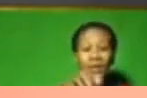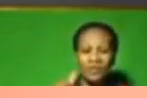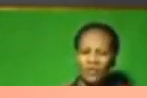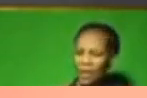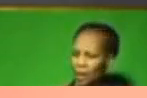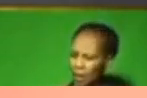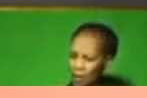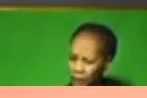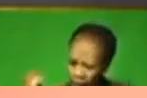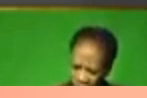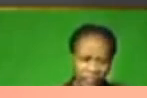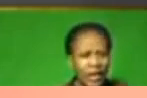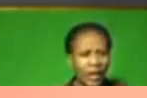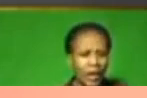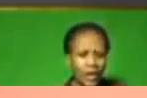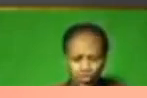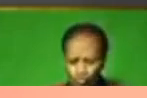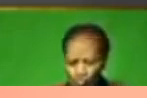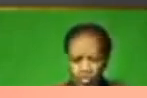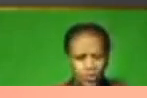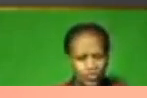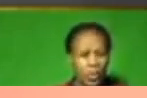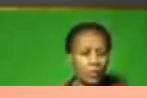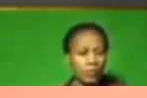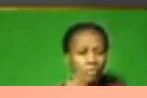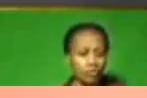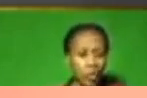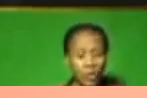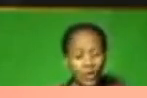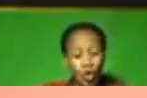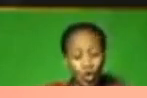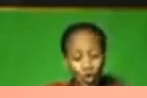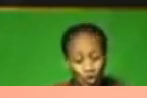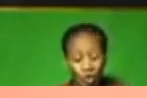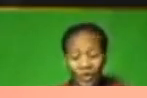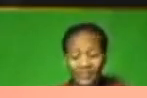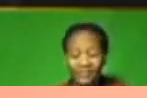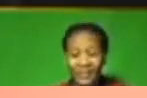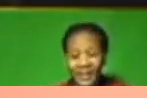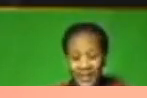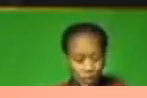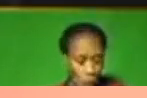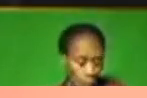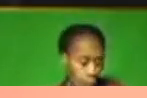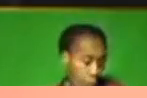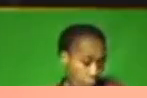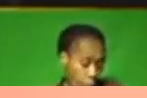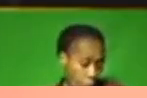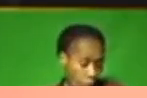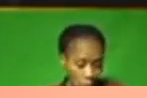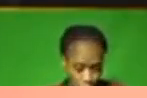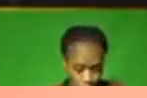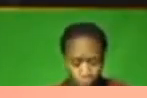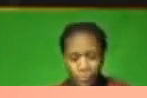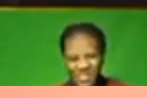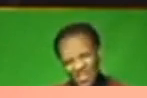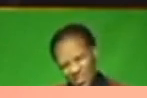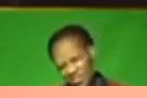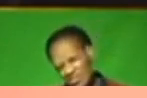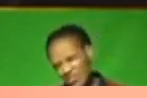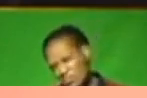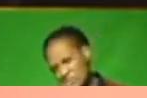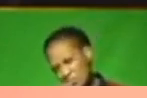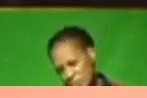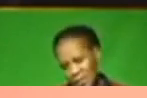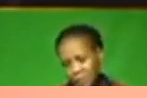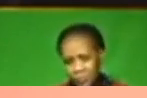pivotal in the efforts to secure COVID-19 vaccines and other medical supplies